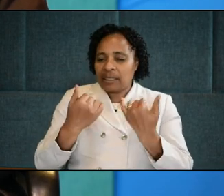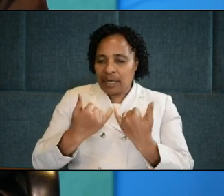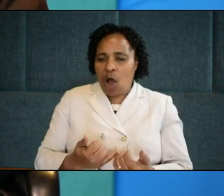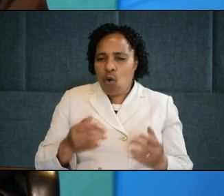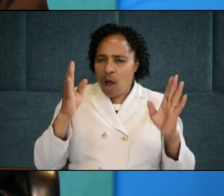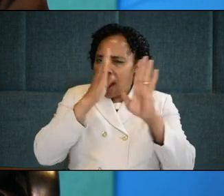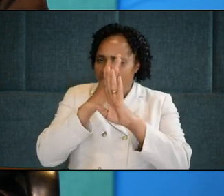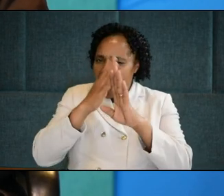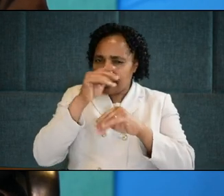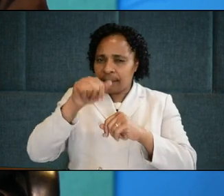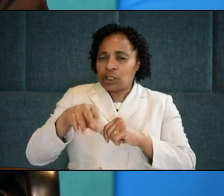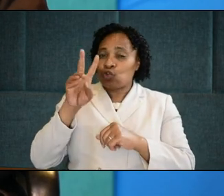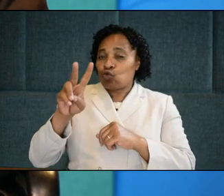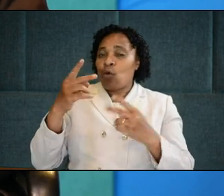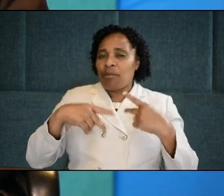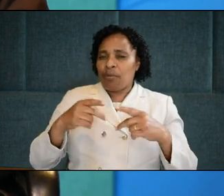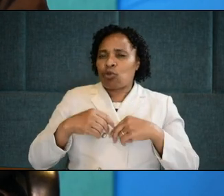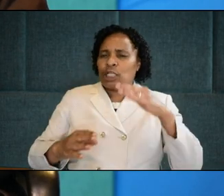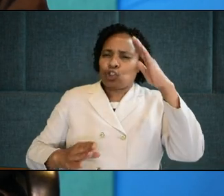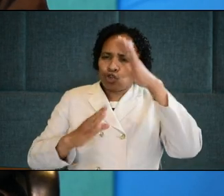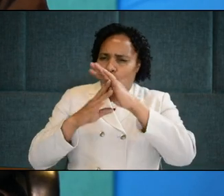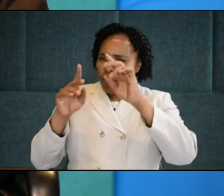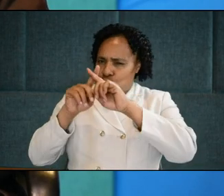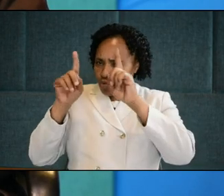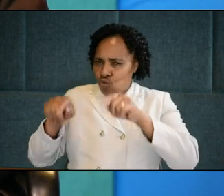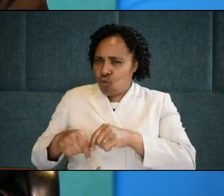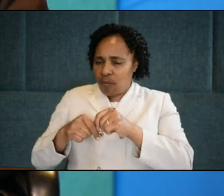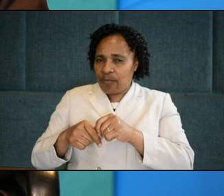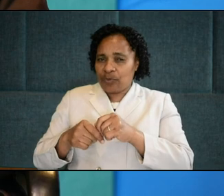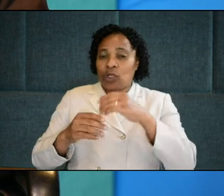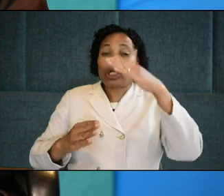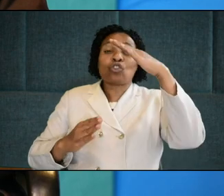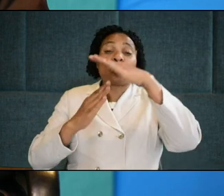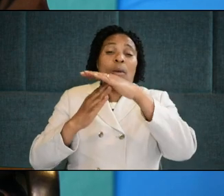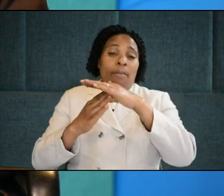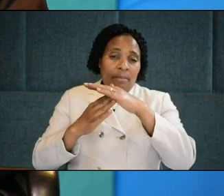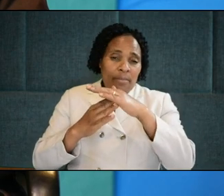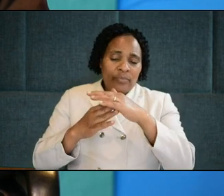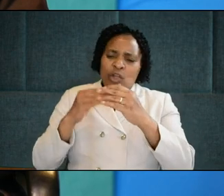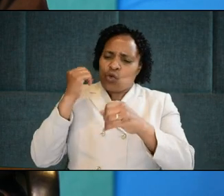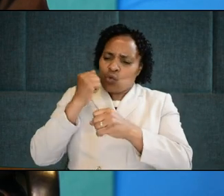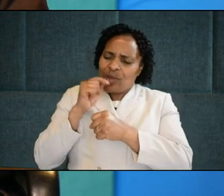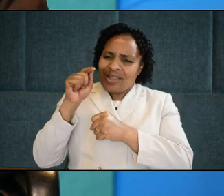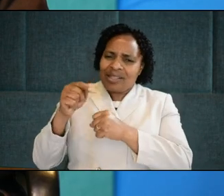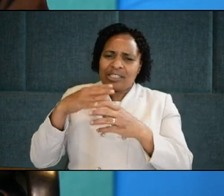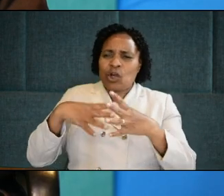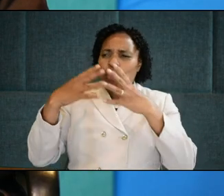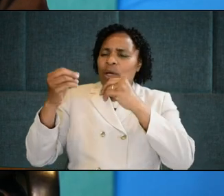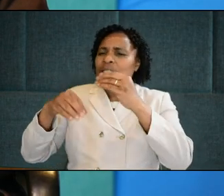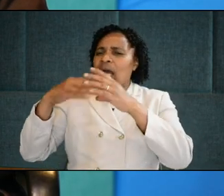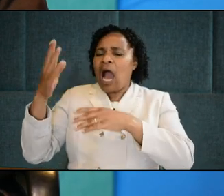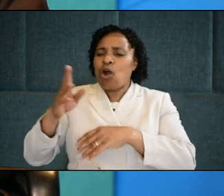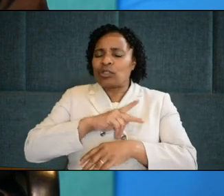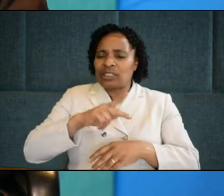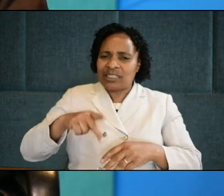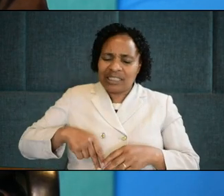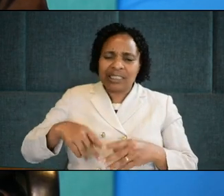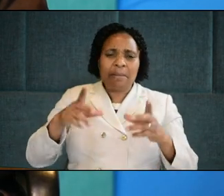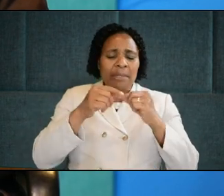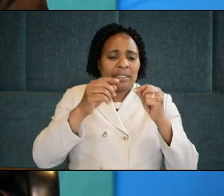two people in the top room on the roof. And by doing this, she went out and told the king or the